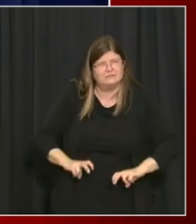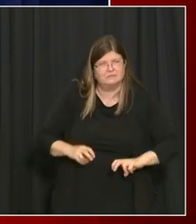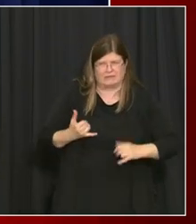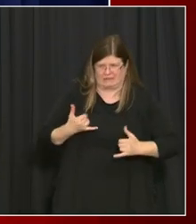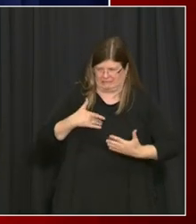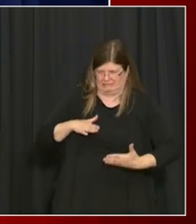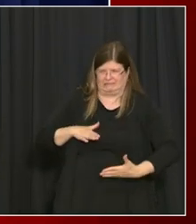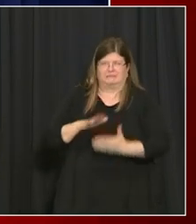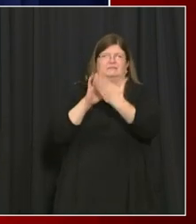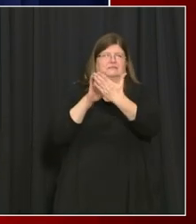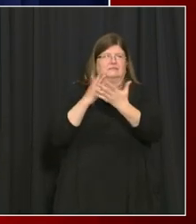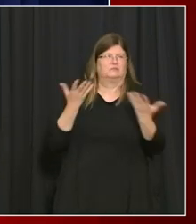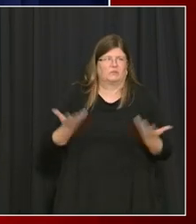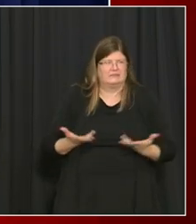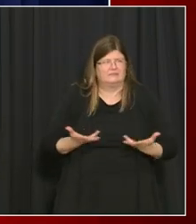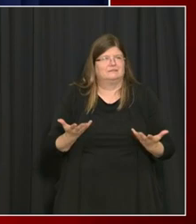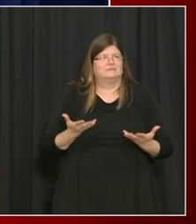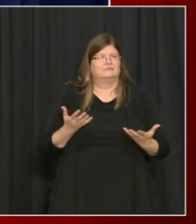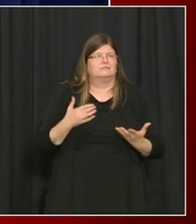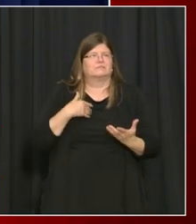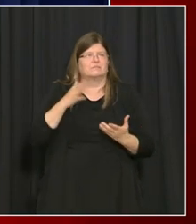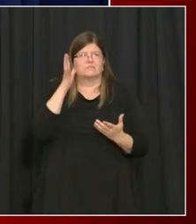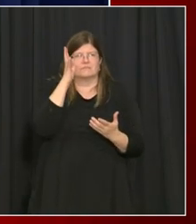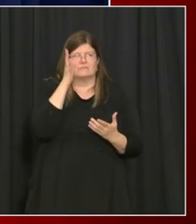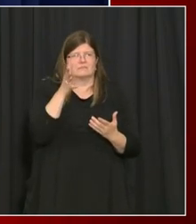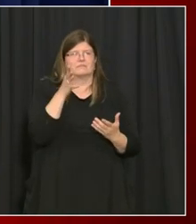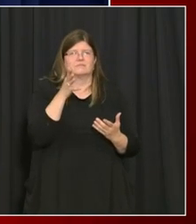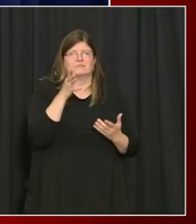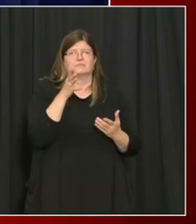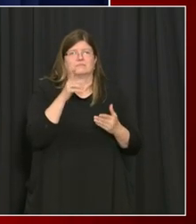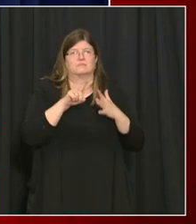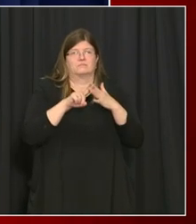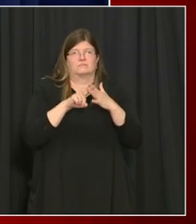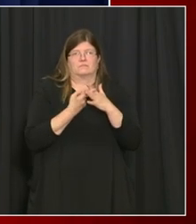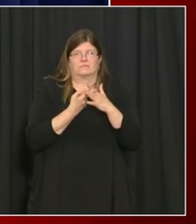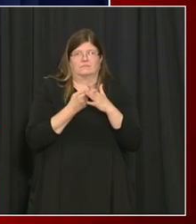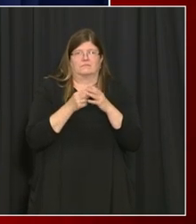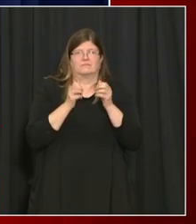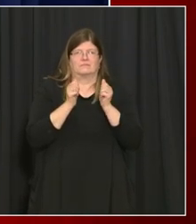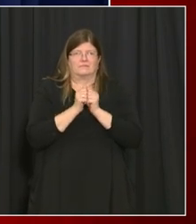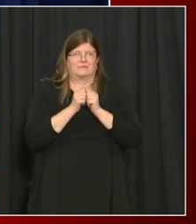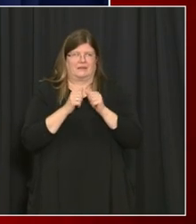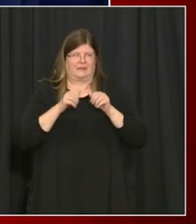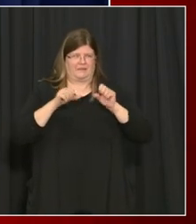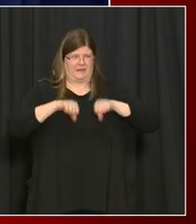today. So why don't we start with capacity?